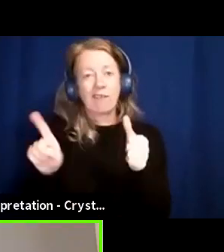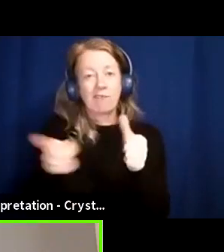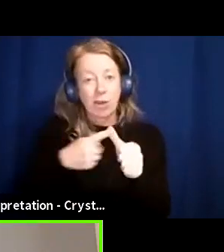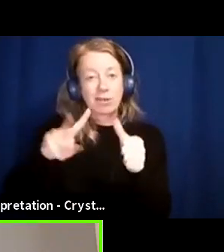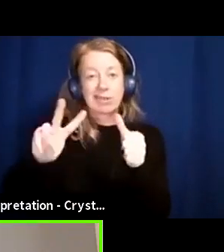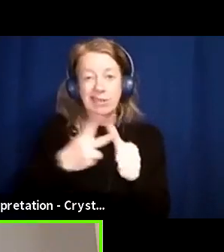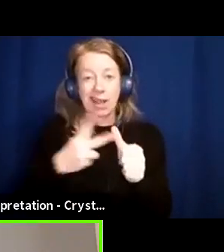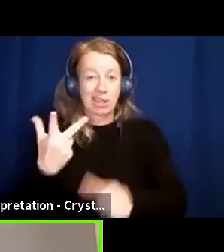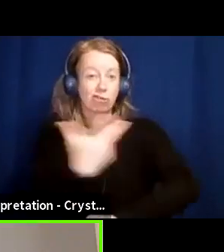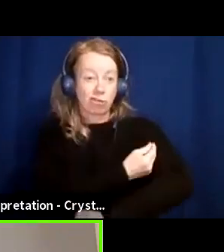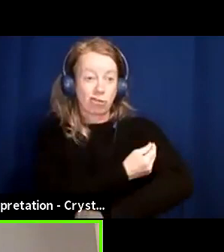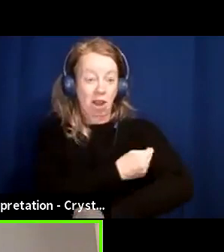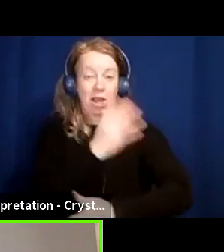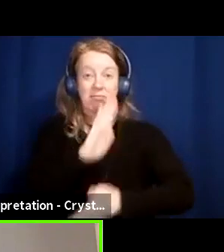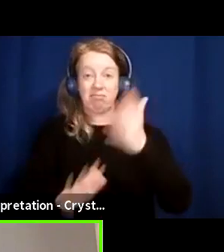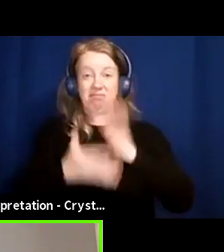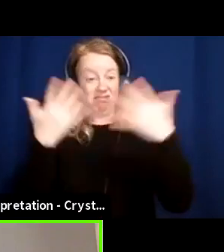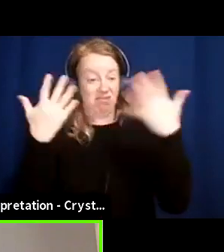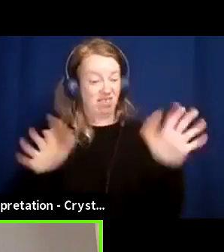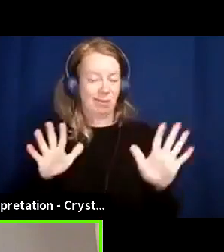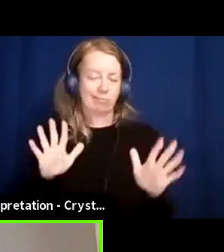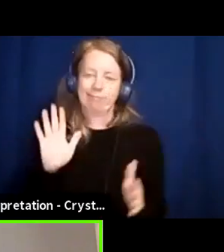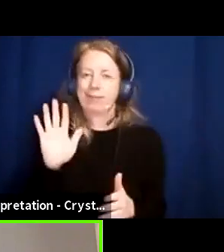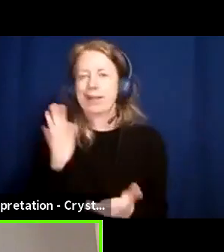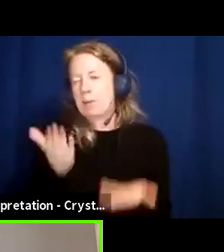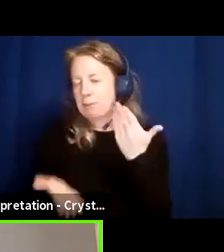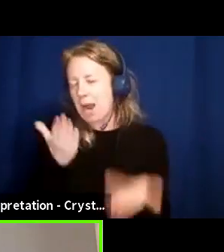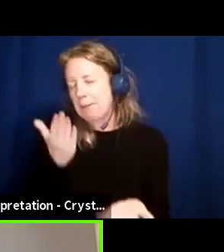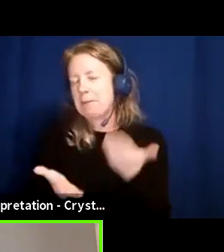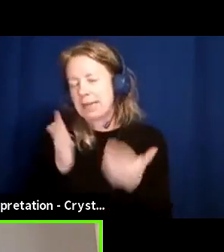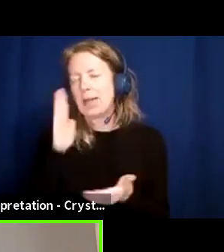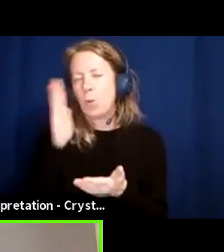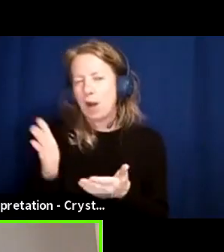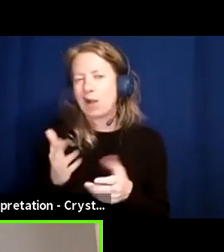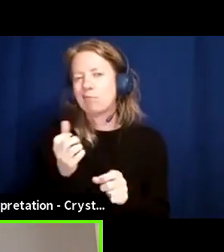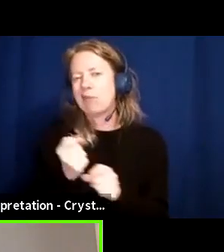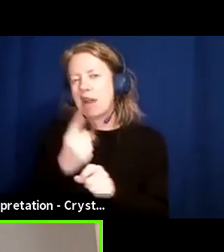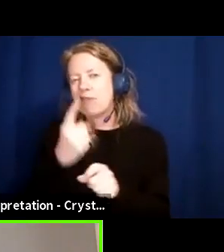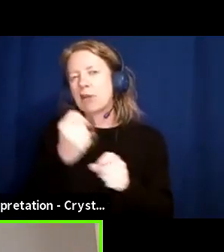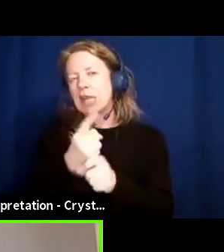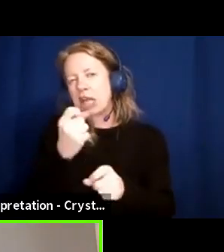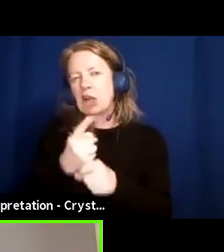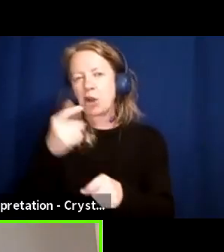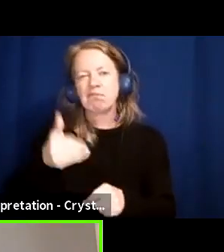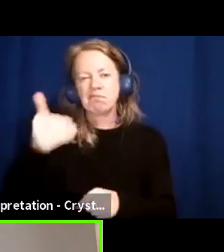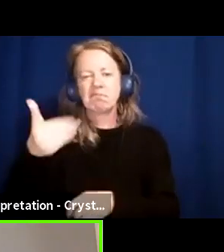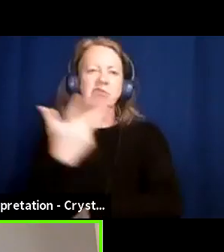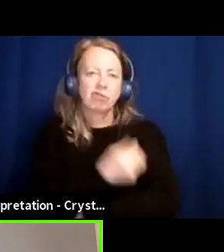last, that it may be something that you get yearly or periodically to keep your immunity up.